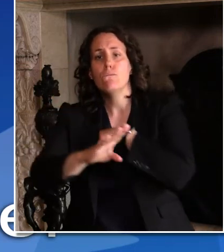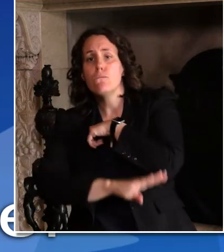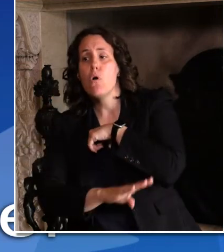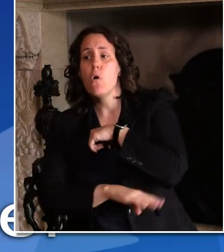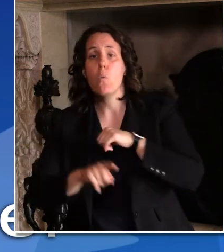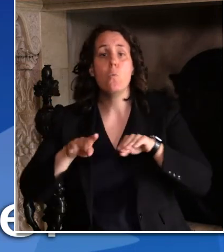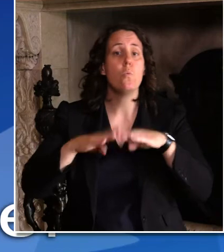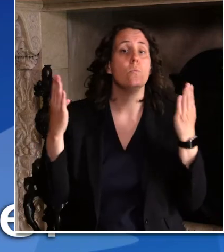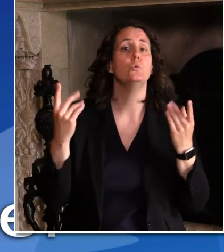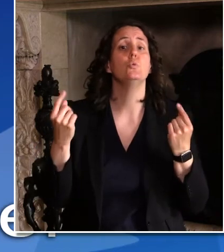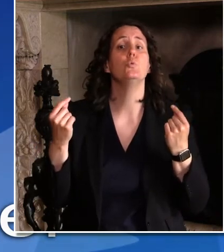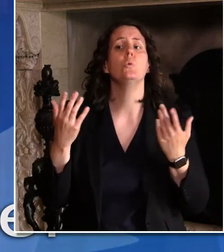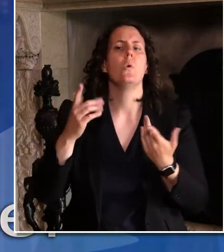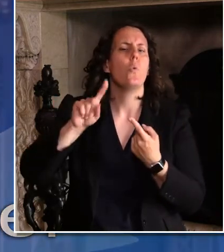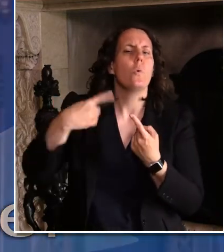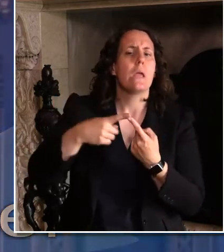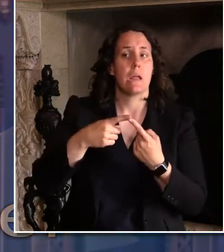CDC?